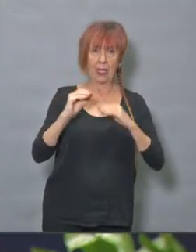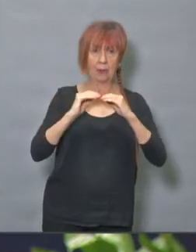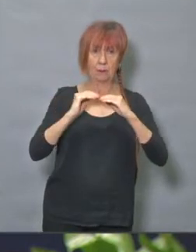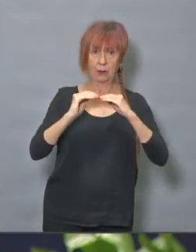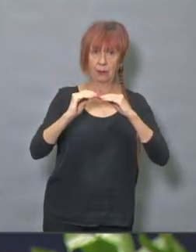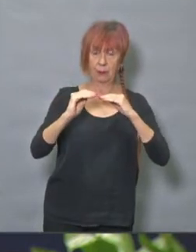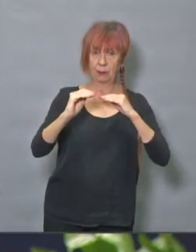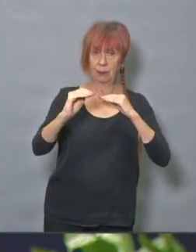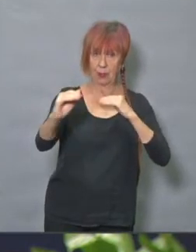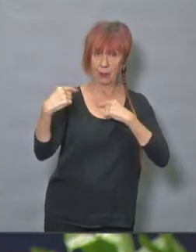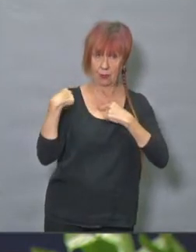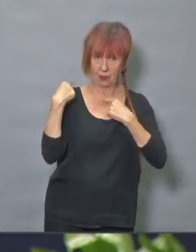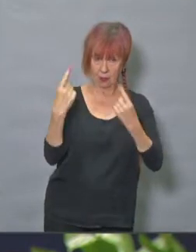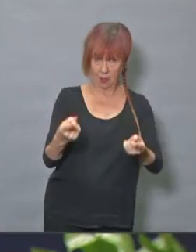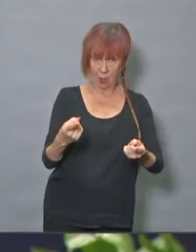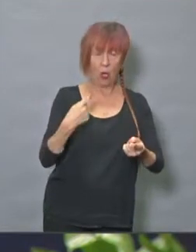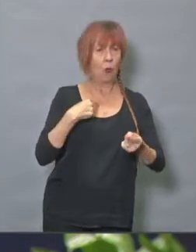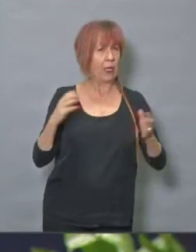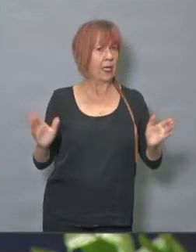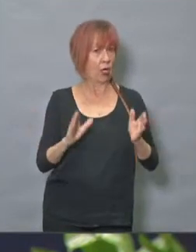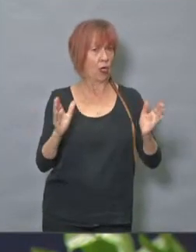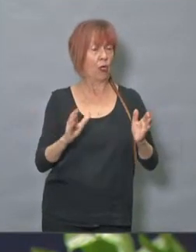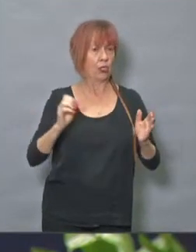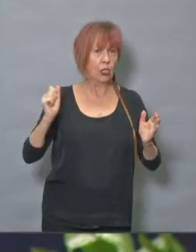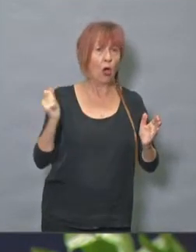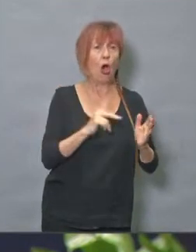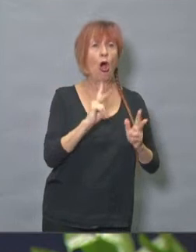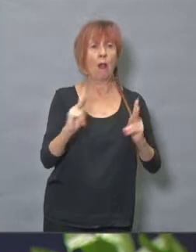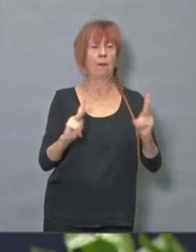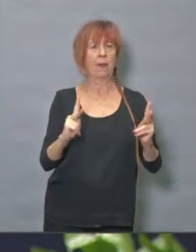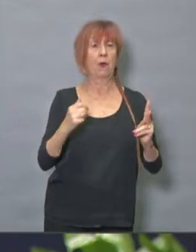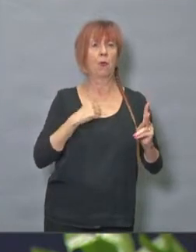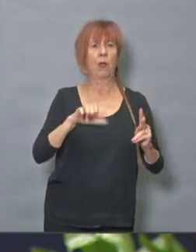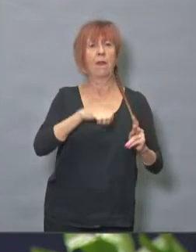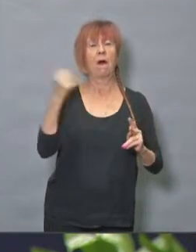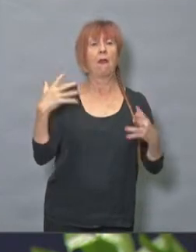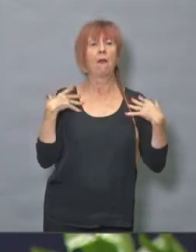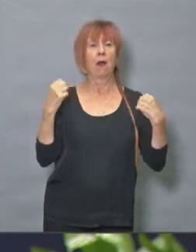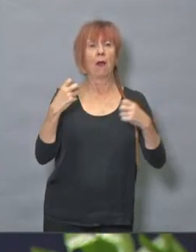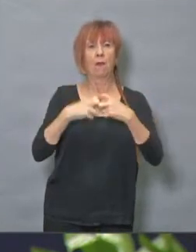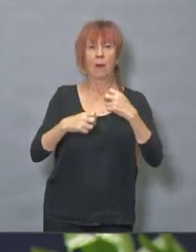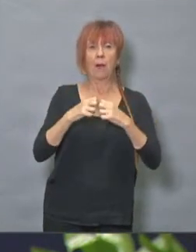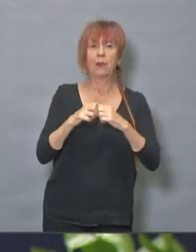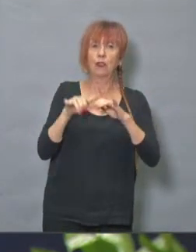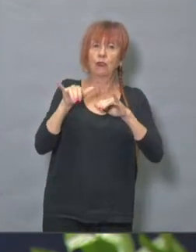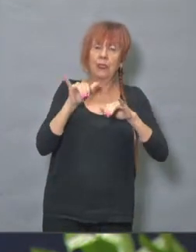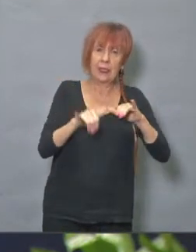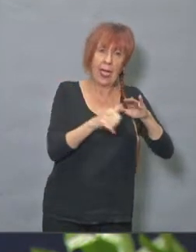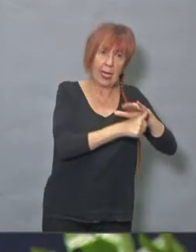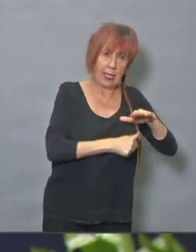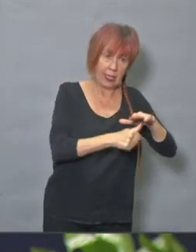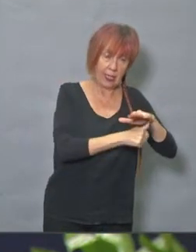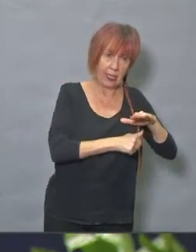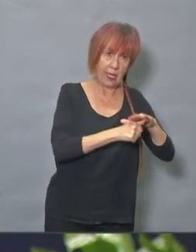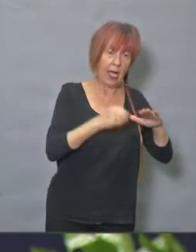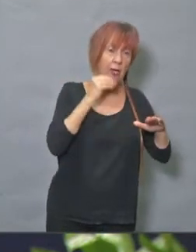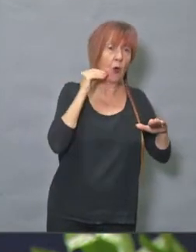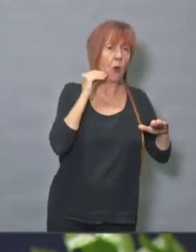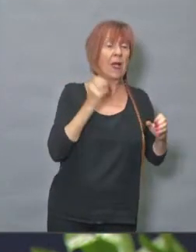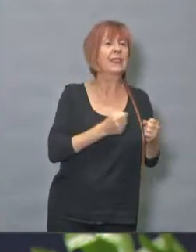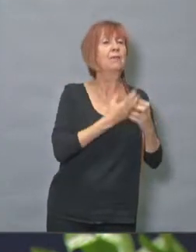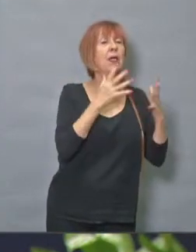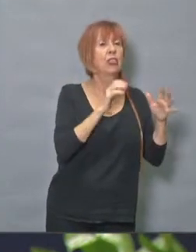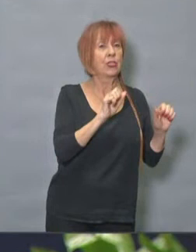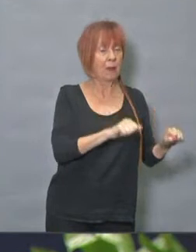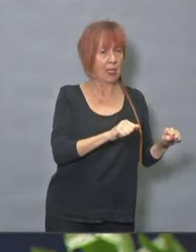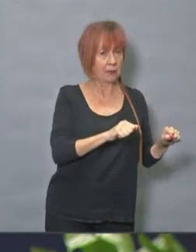we urge everyone who has an underlying health condition to remain home as much as possible, even though there's a lot